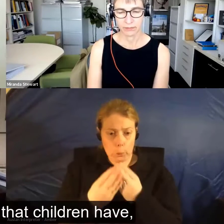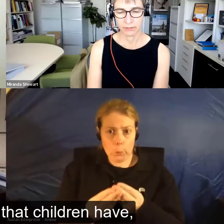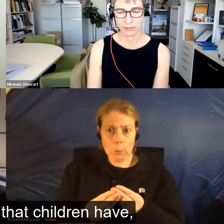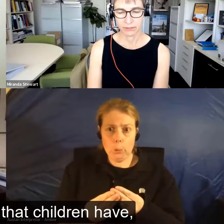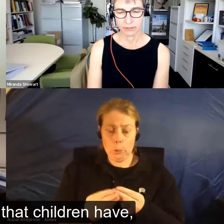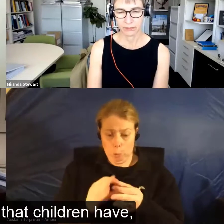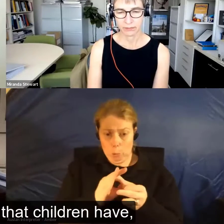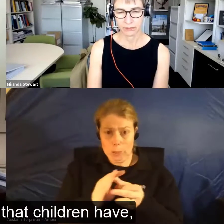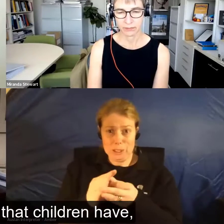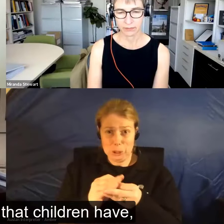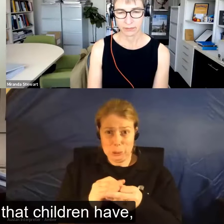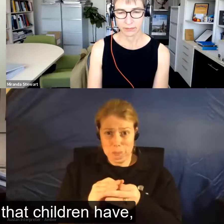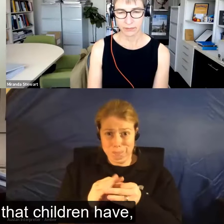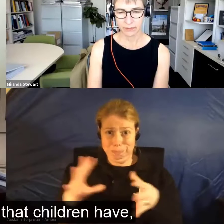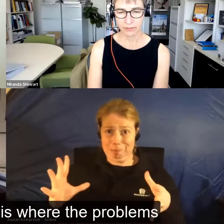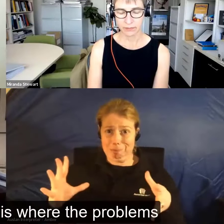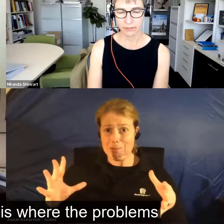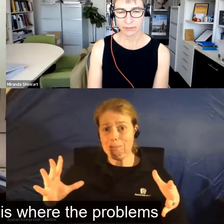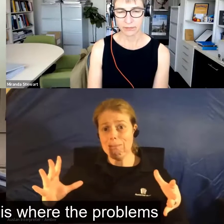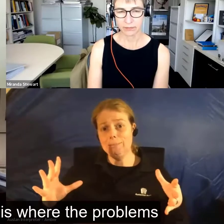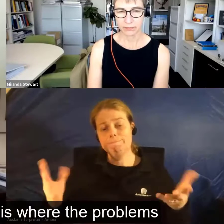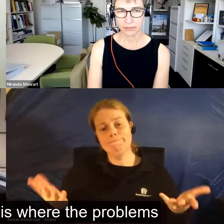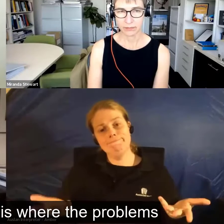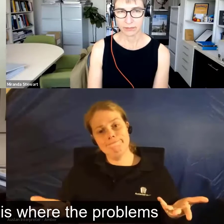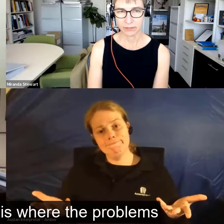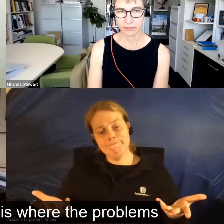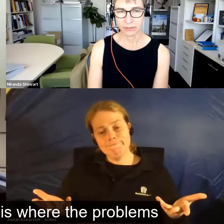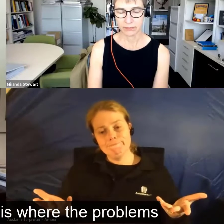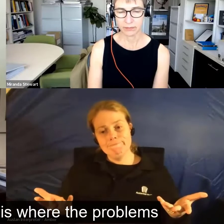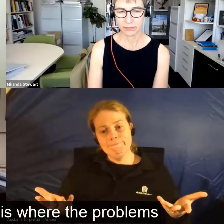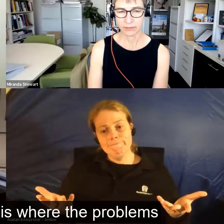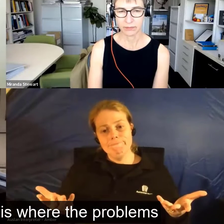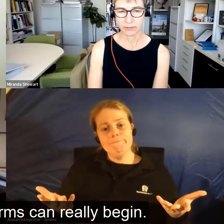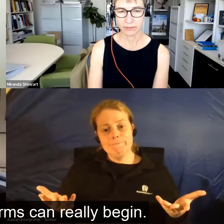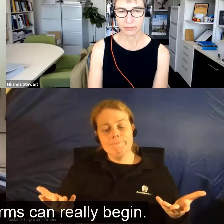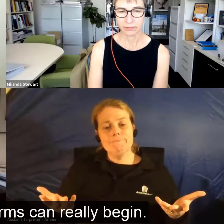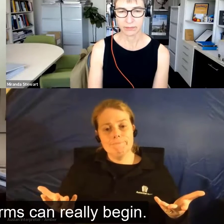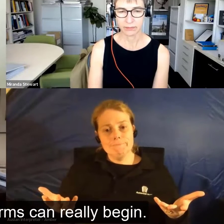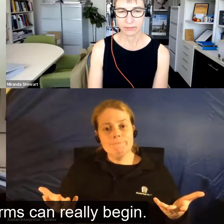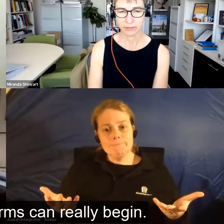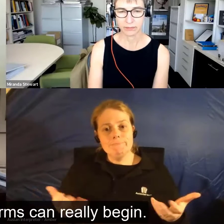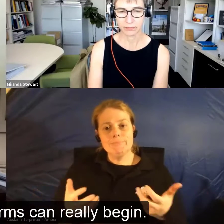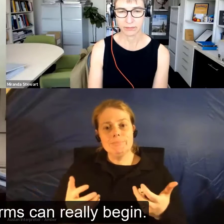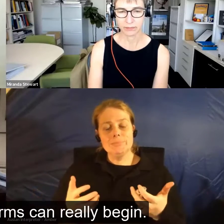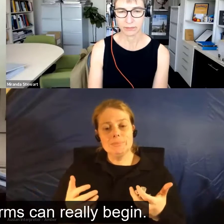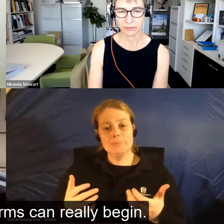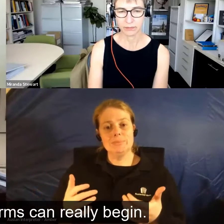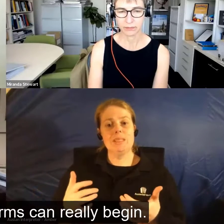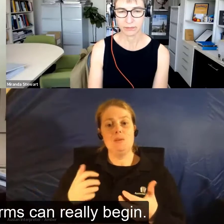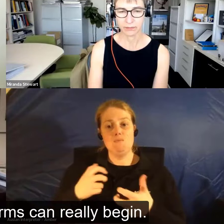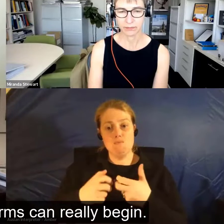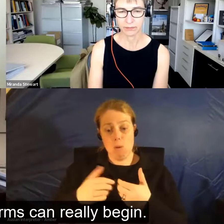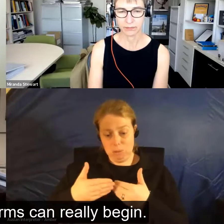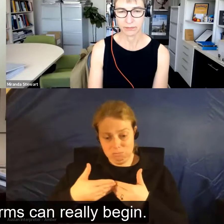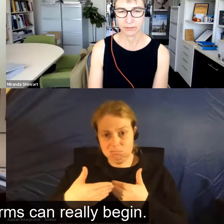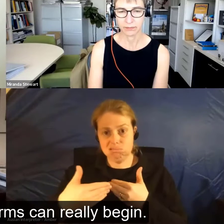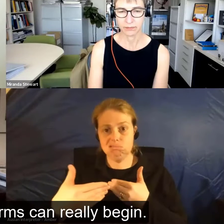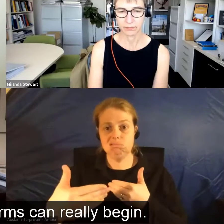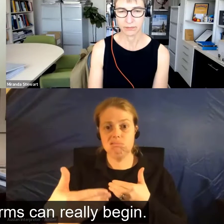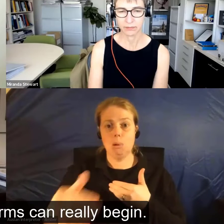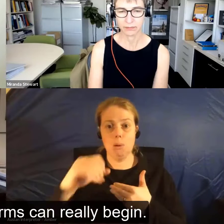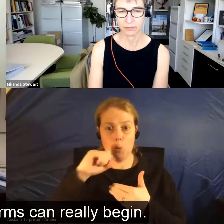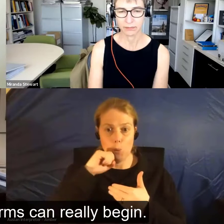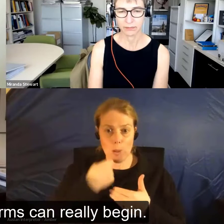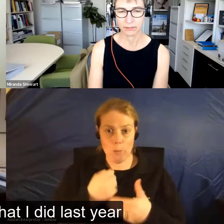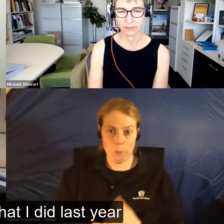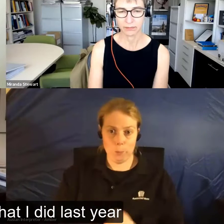the relationships that children have, then, this is where the problems and the lifelong harms can really